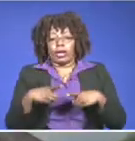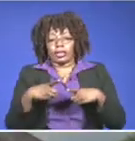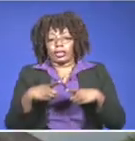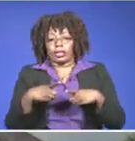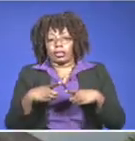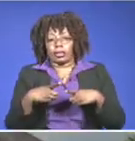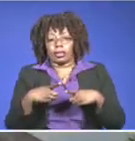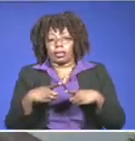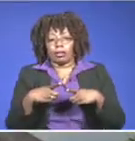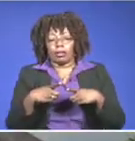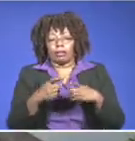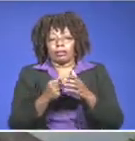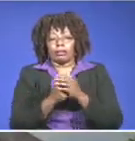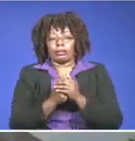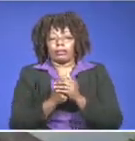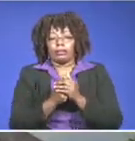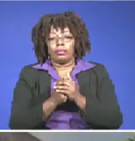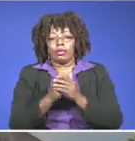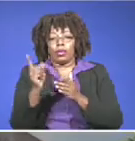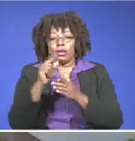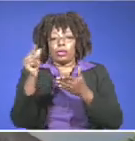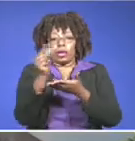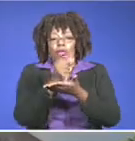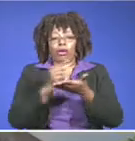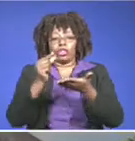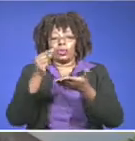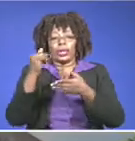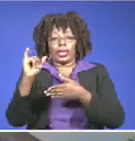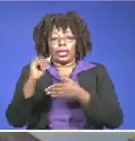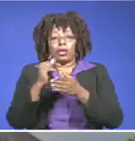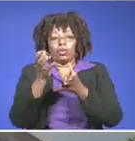of expression when we're graduating. You know,